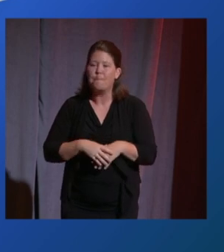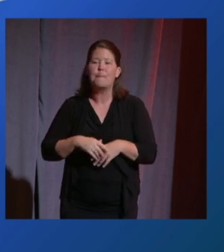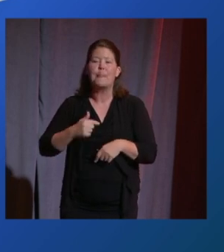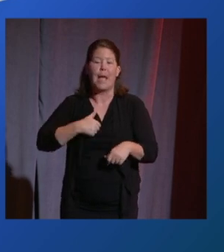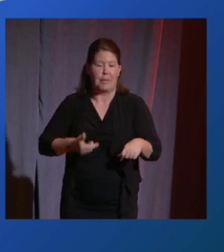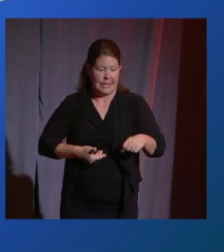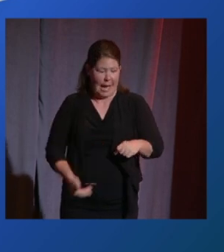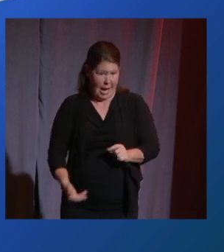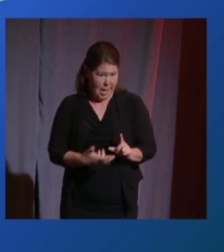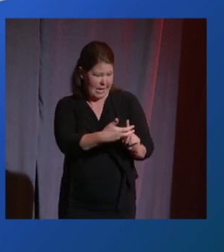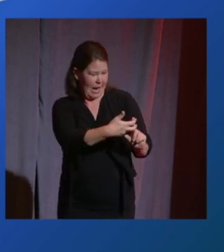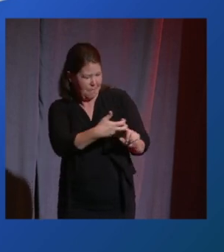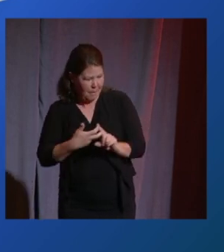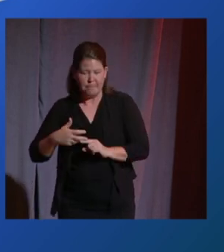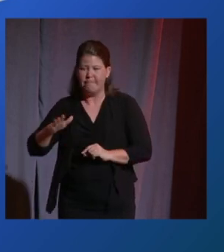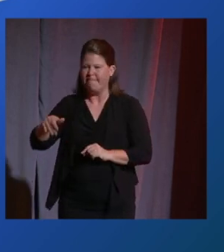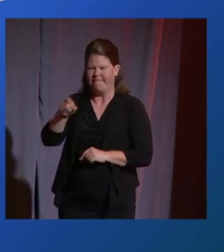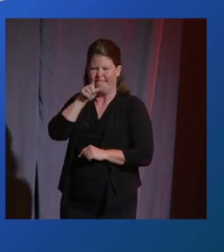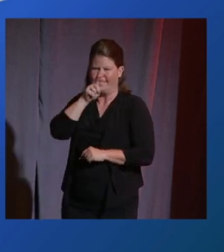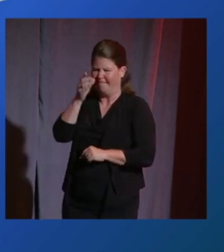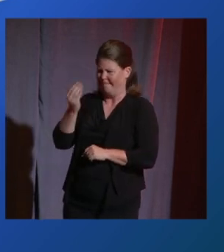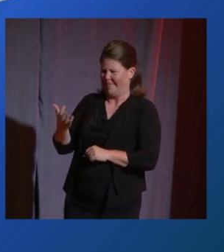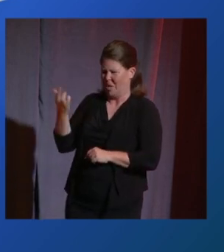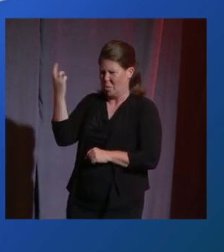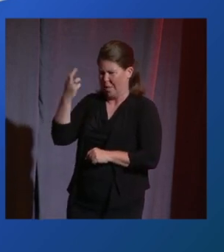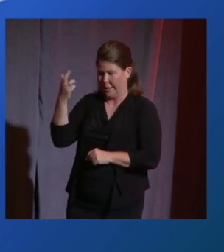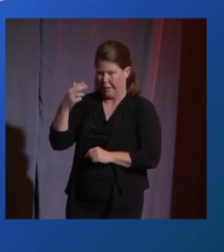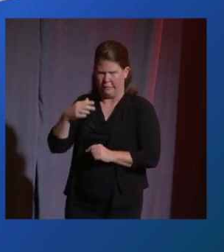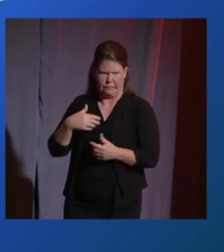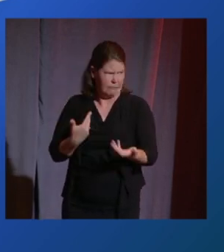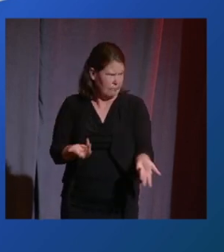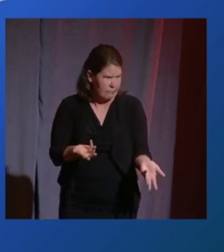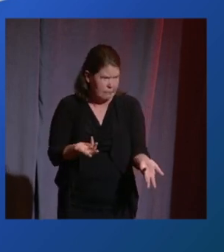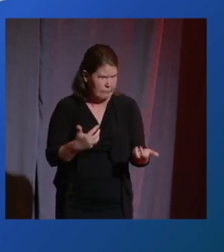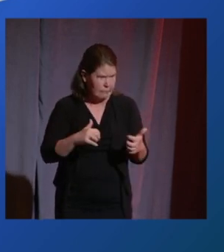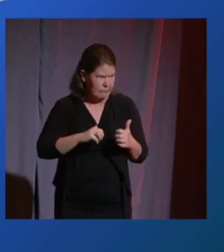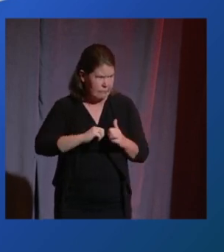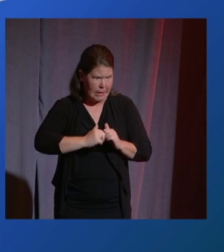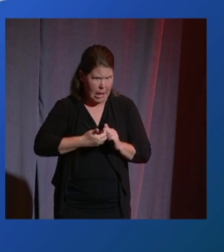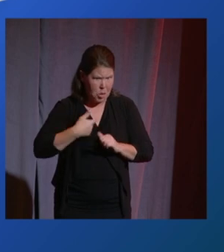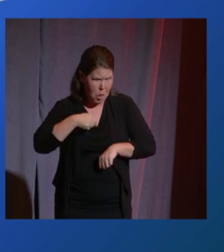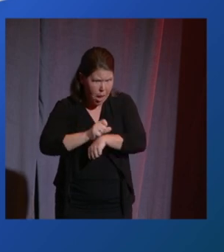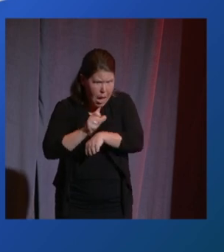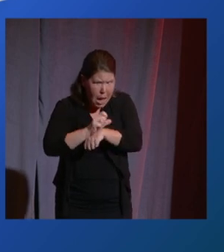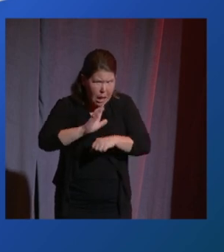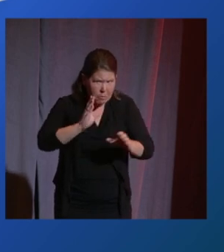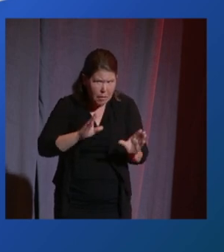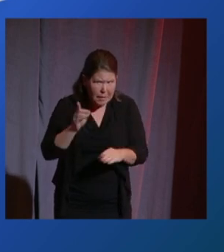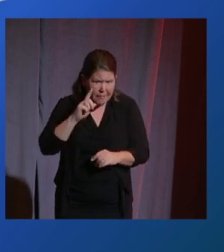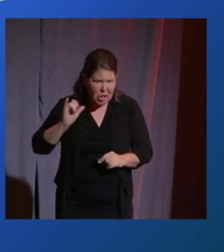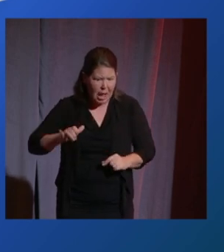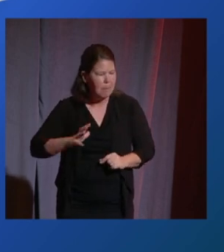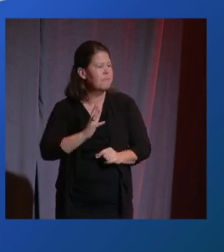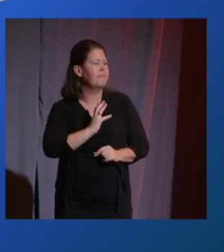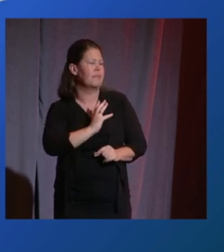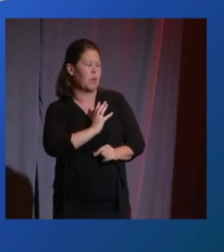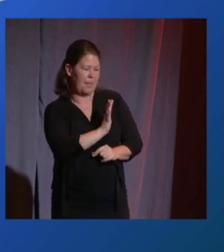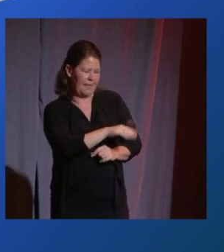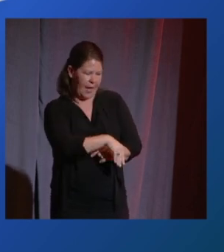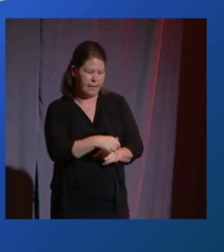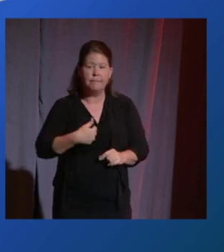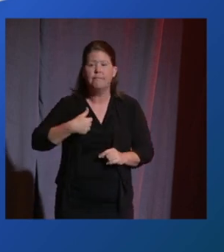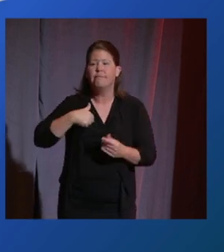for I was like what how do I prepare for that you'll be fine I became an imagery